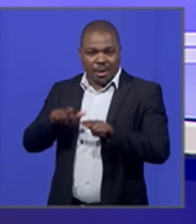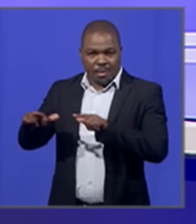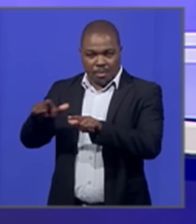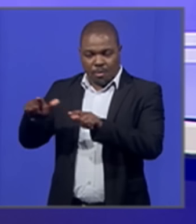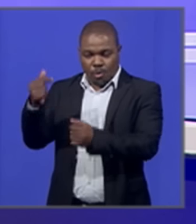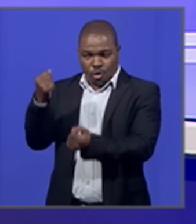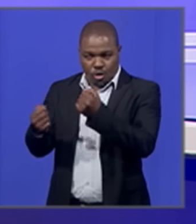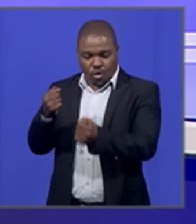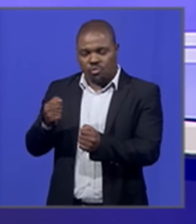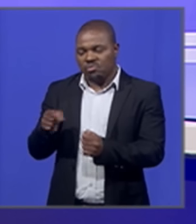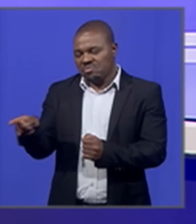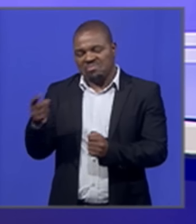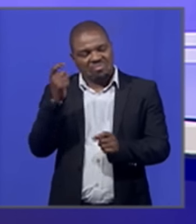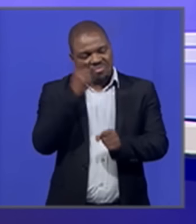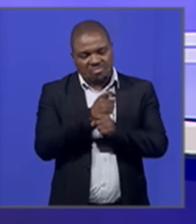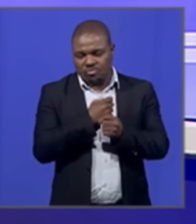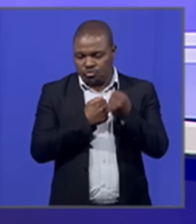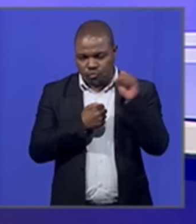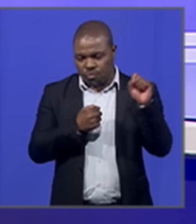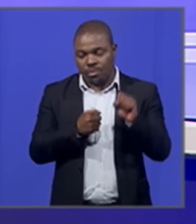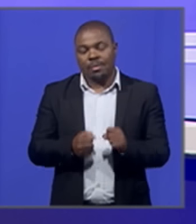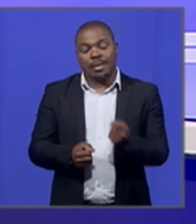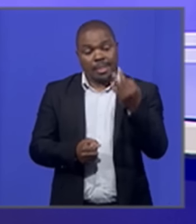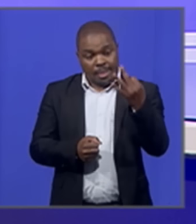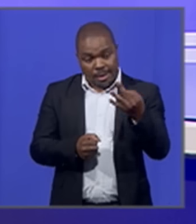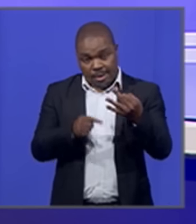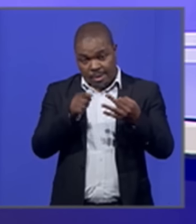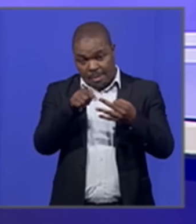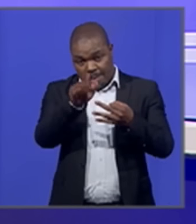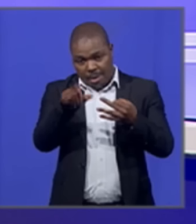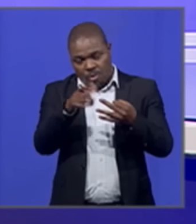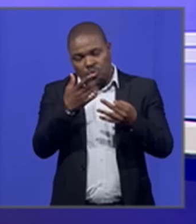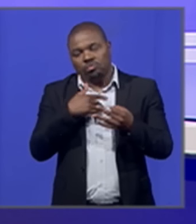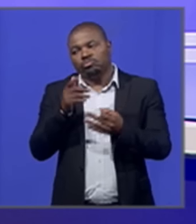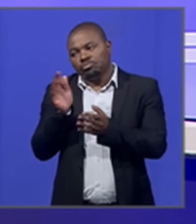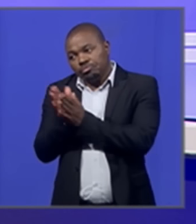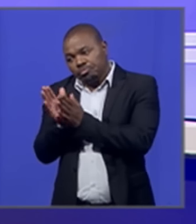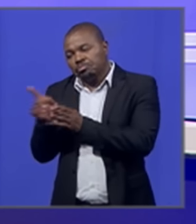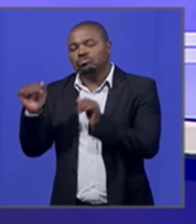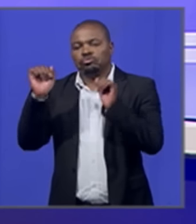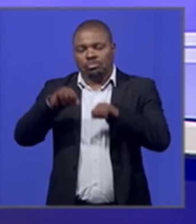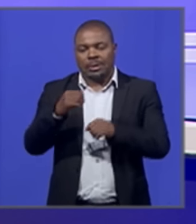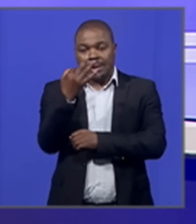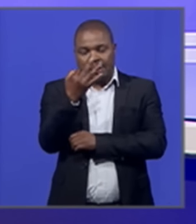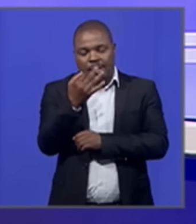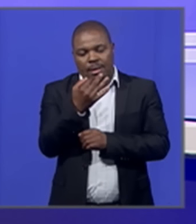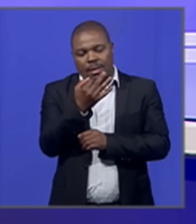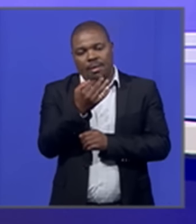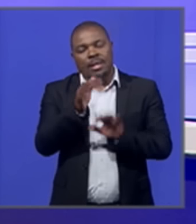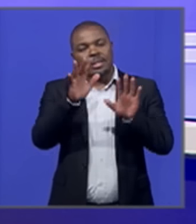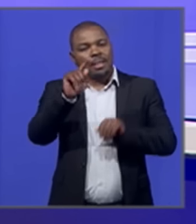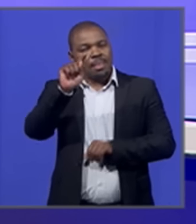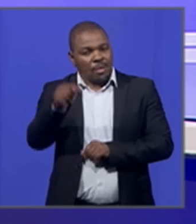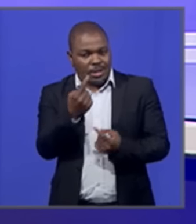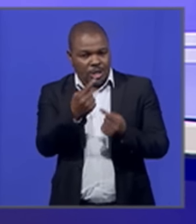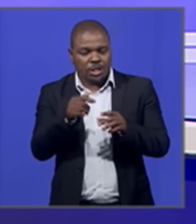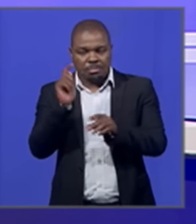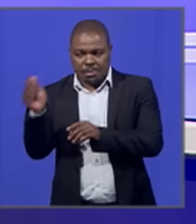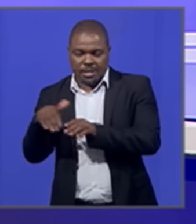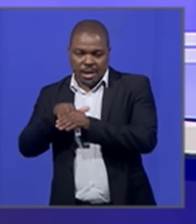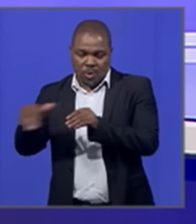Limpopo. Ba bararo ba bona ba lokollotšwe ka peila ya diranta tše dikete tše 11 yo tee wa bona